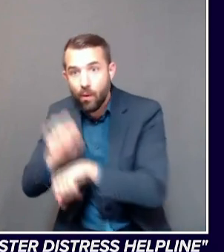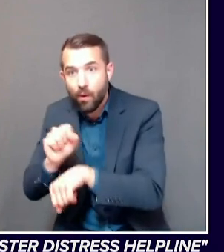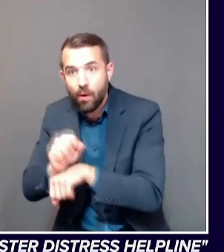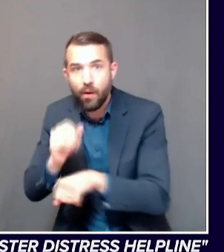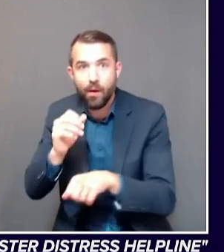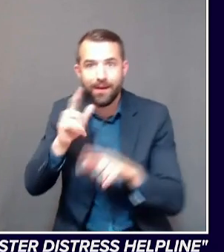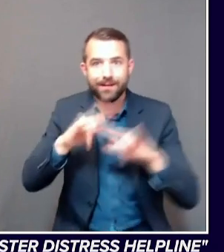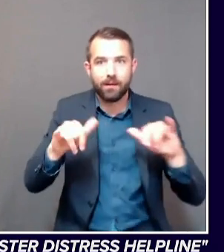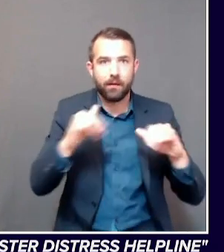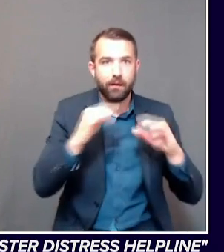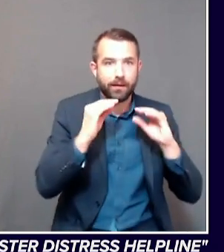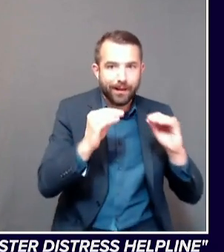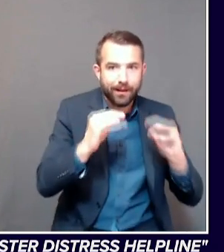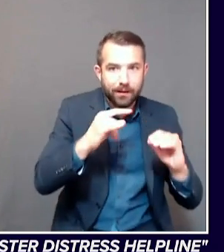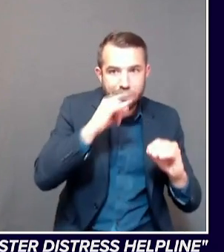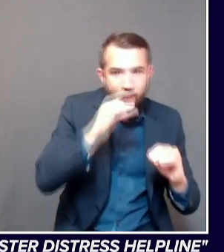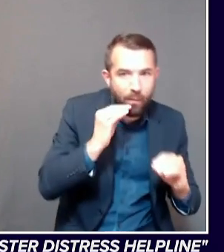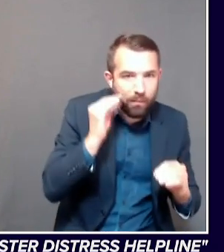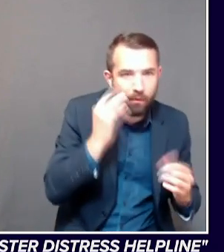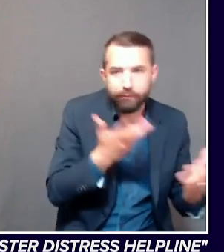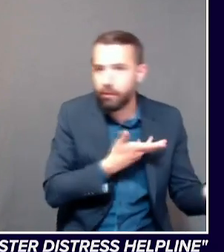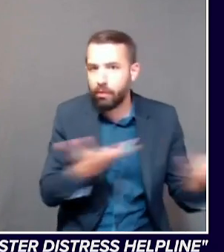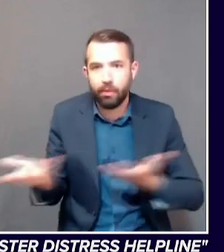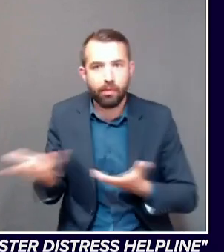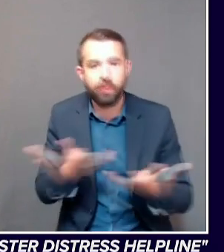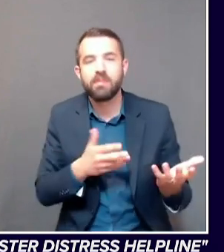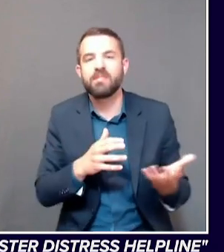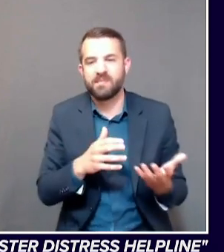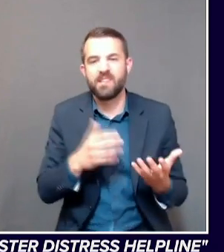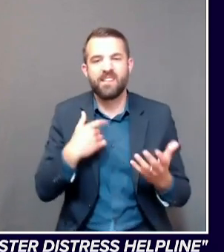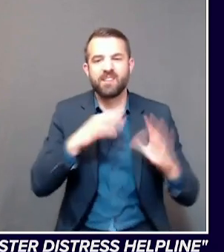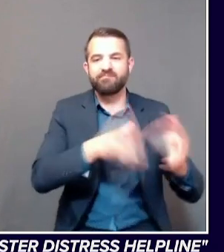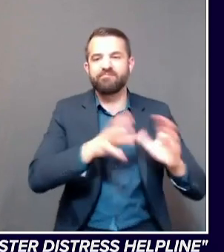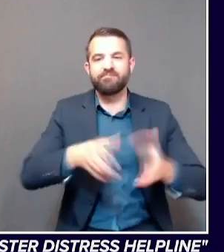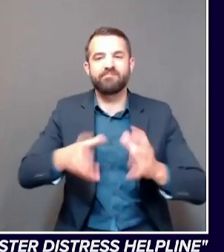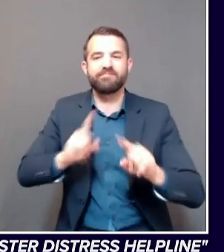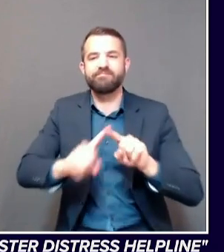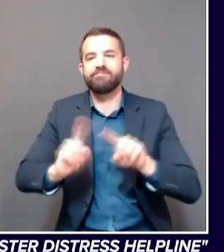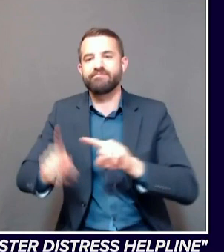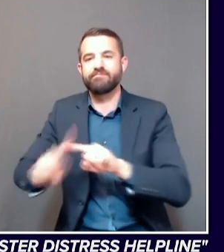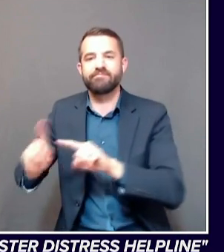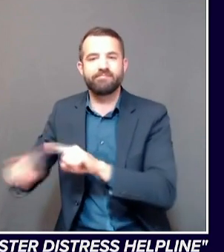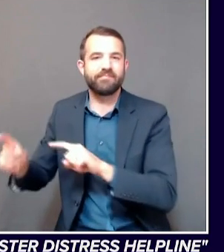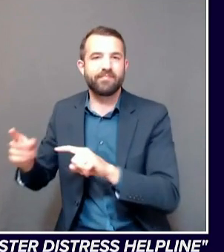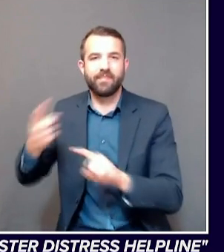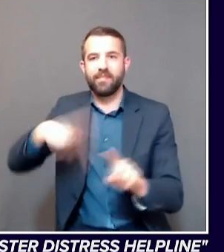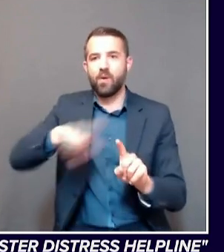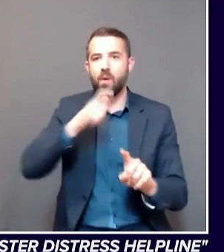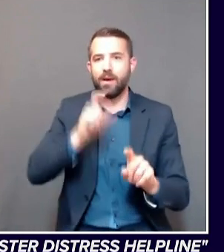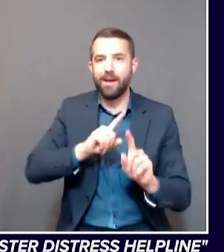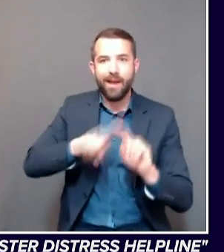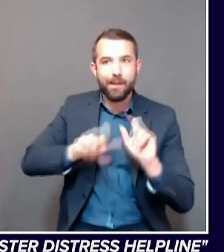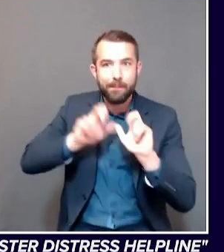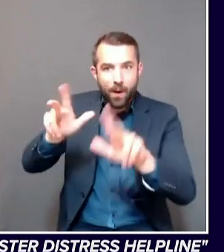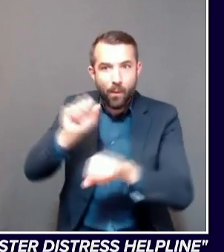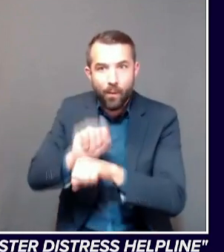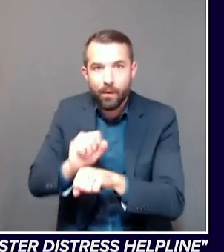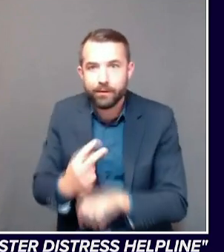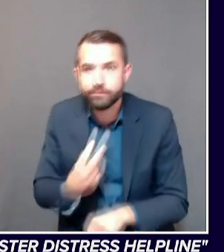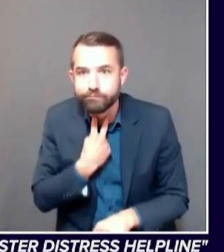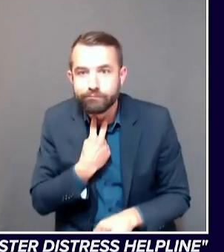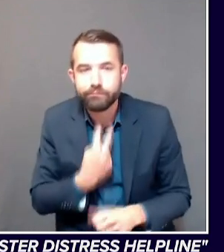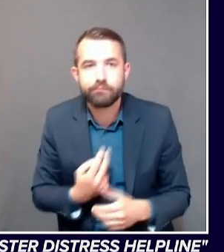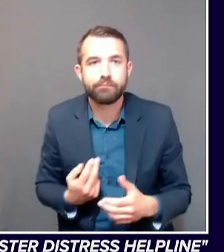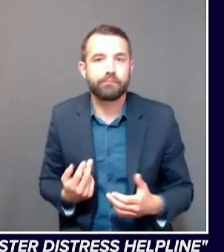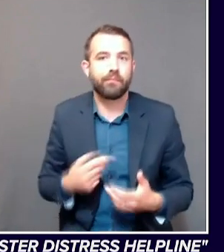their own jobs in their future, not being able to potentially get back into the workplaces that they want to, or vice versa, worried about going back